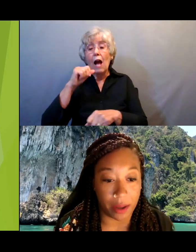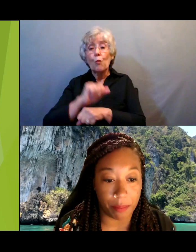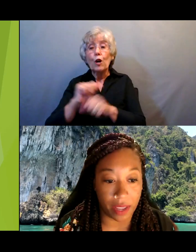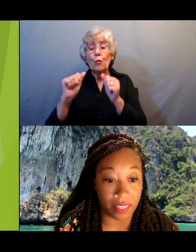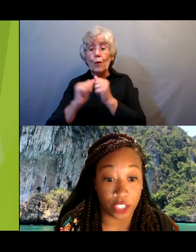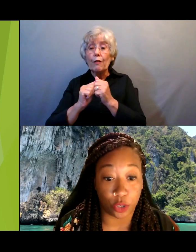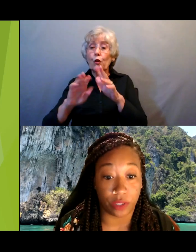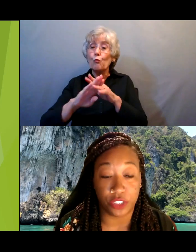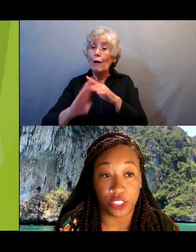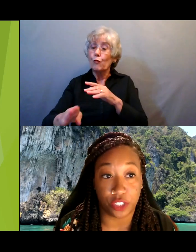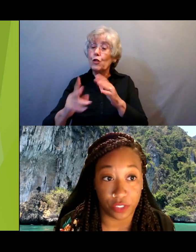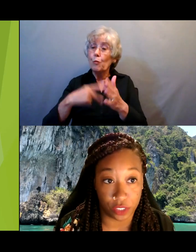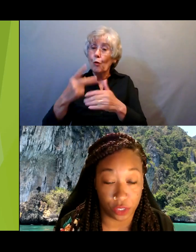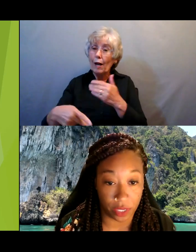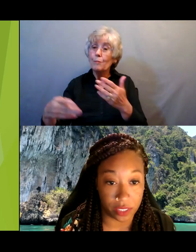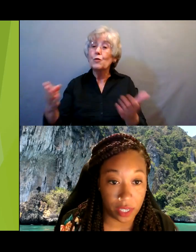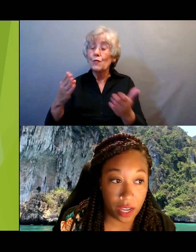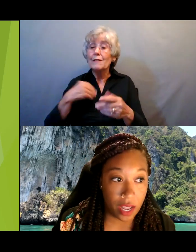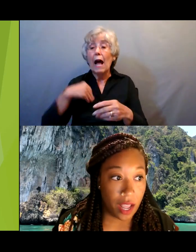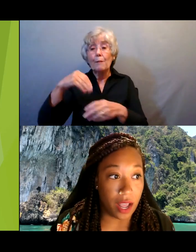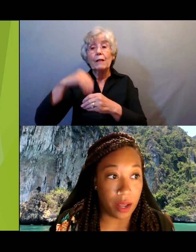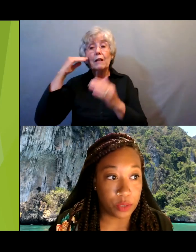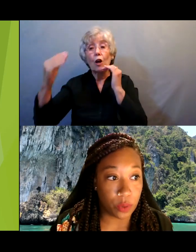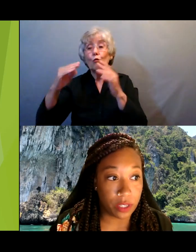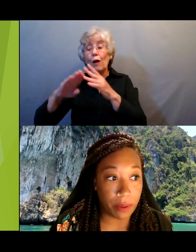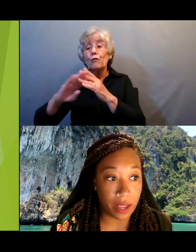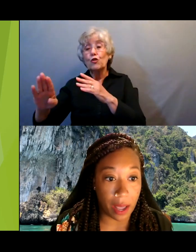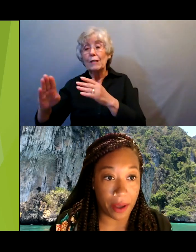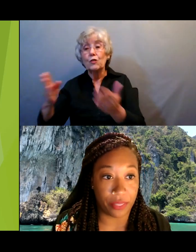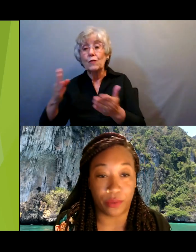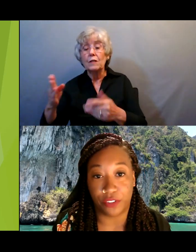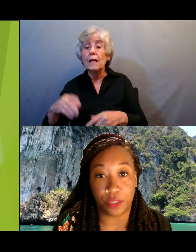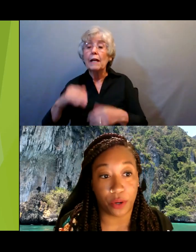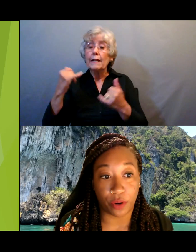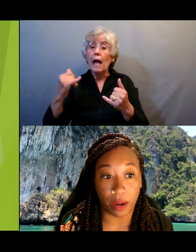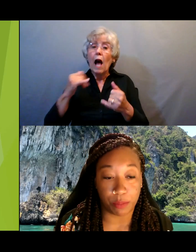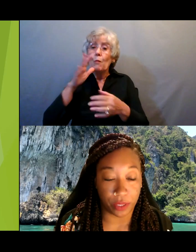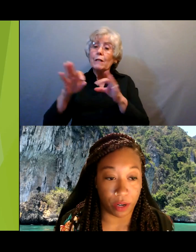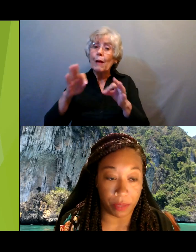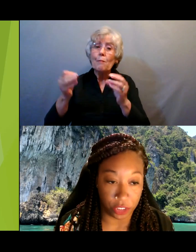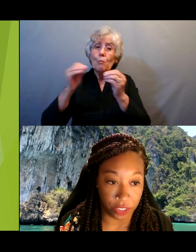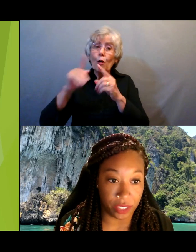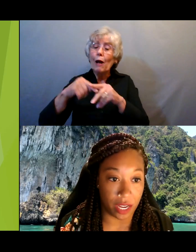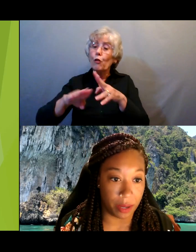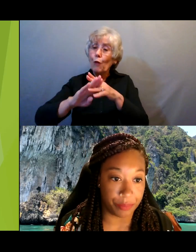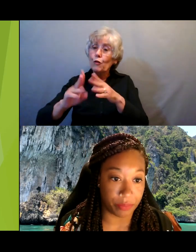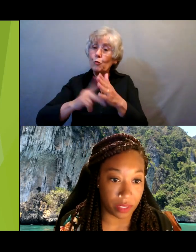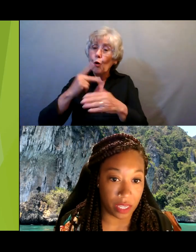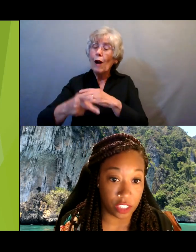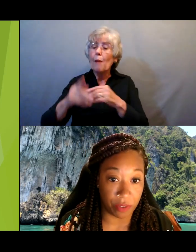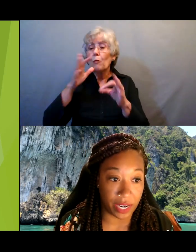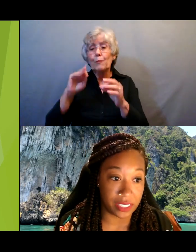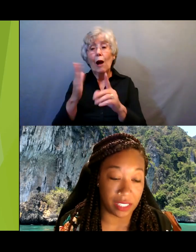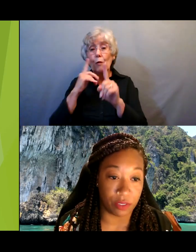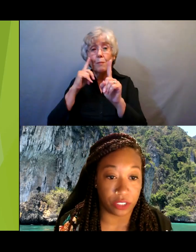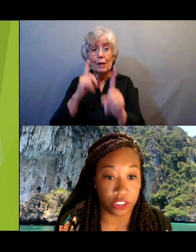am in the Adult Refugee Services Unit. So a little bit about the Refugee Programs Bureau. Our mission is